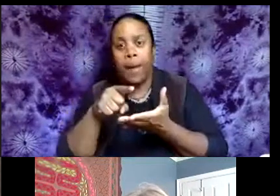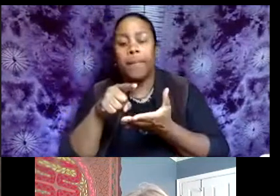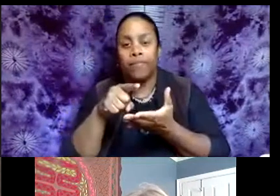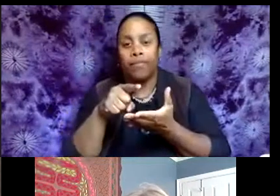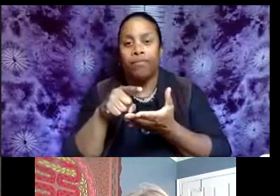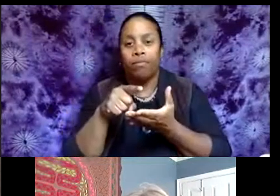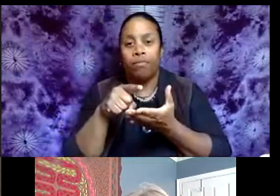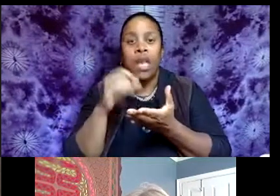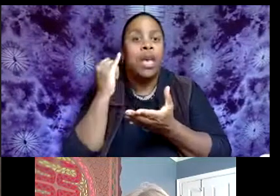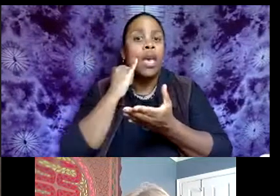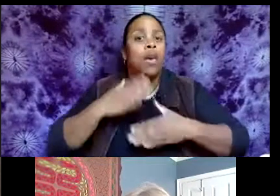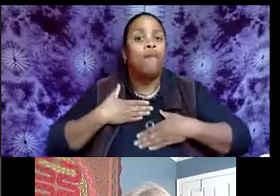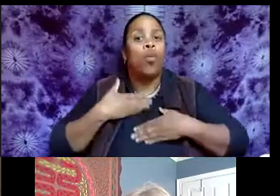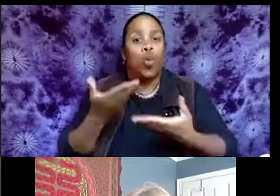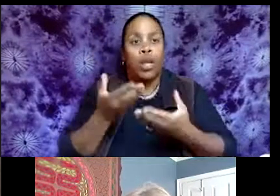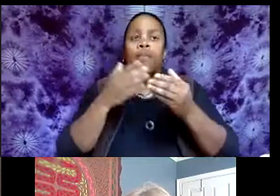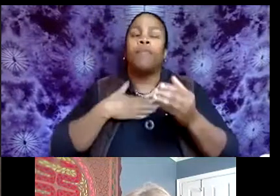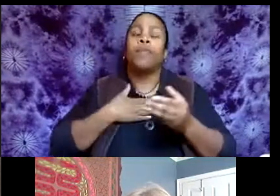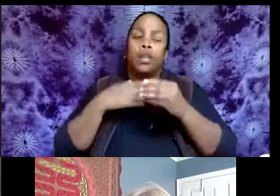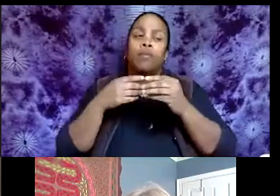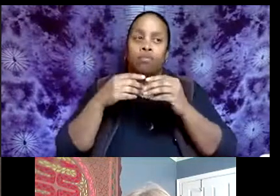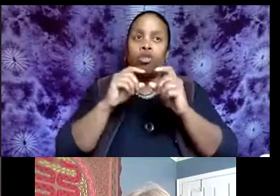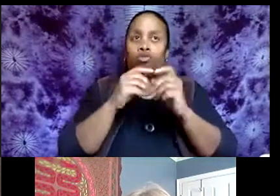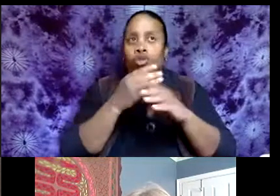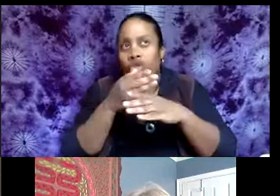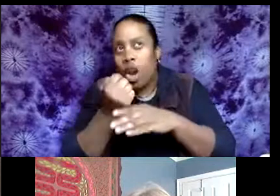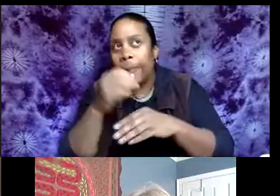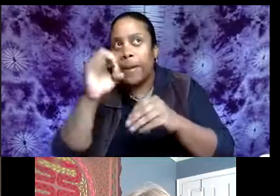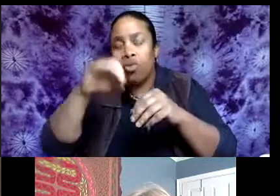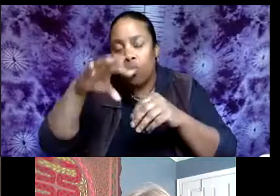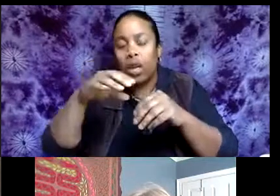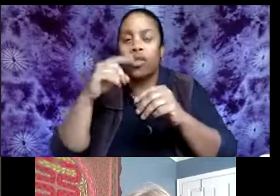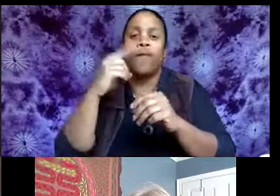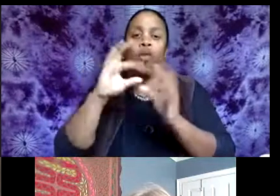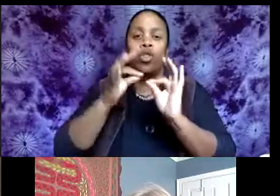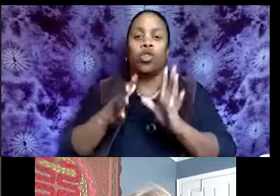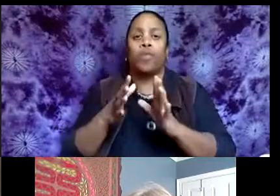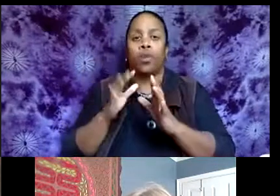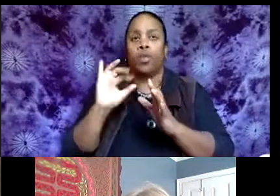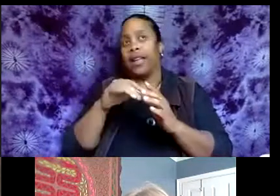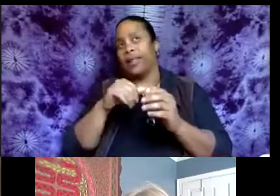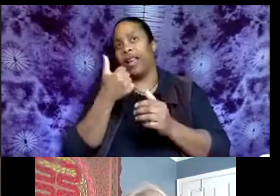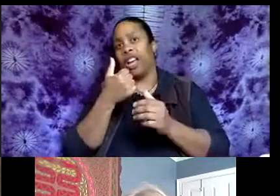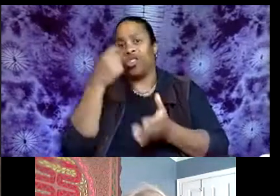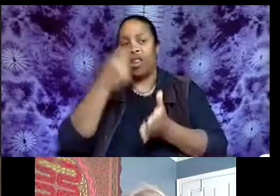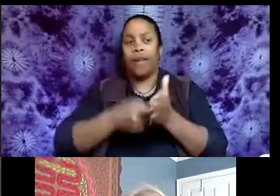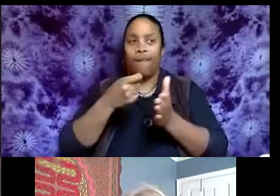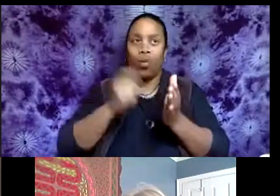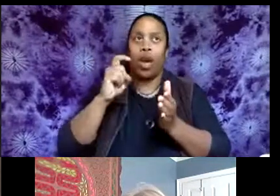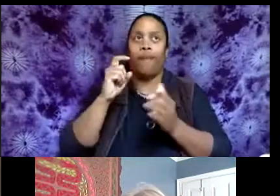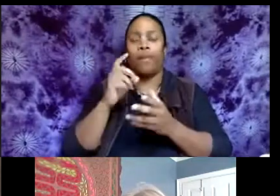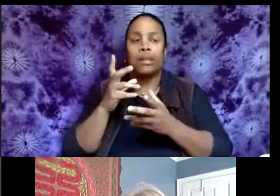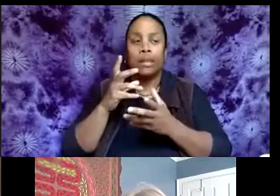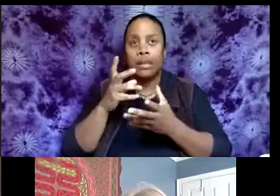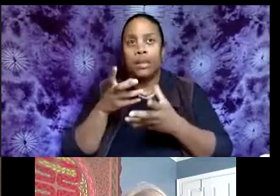that's willing, if you can share some donations to help pay the interpreters tonight too, that would be great. That's an extra expense that we take for this event. We love having